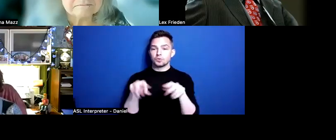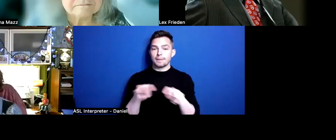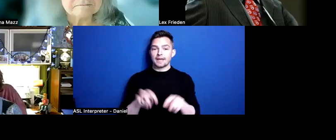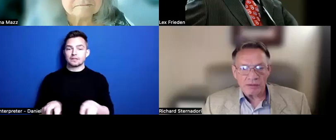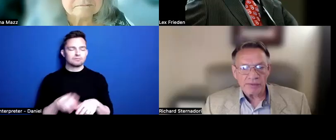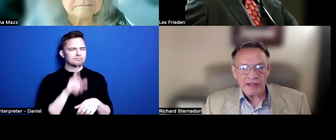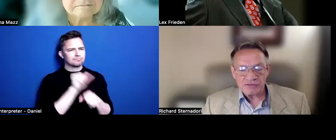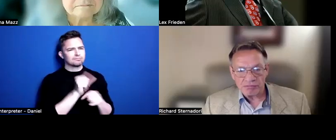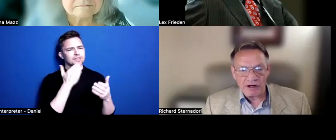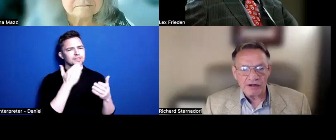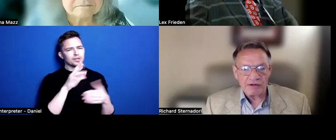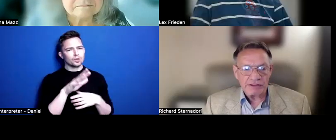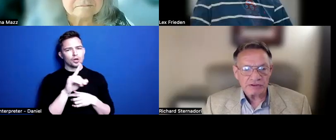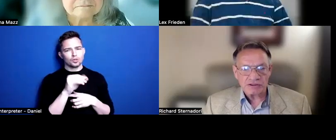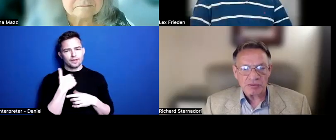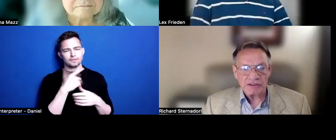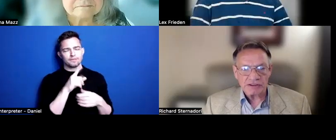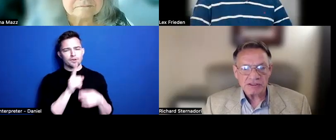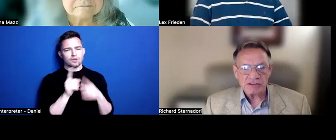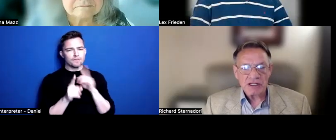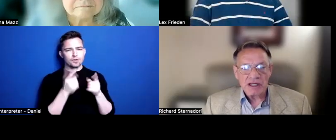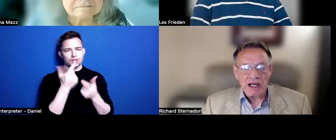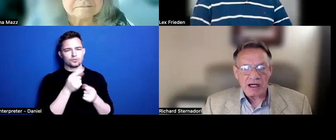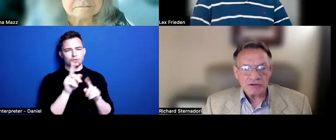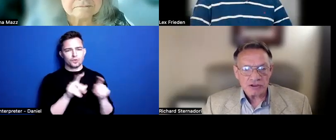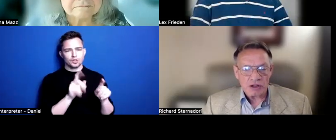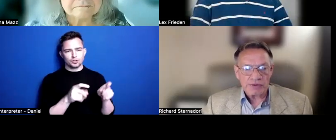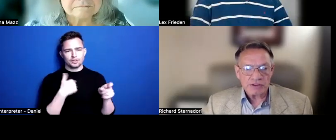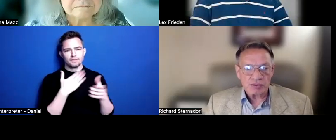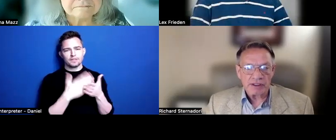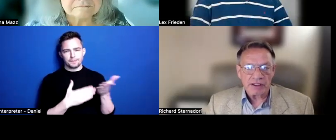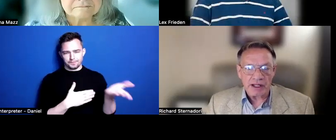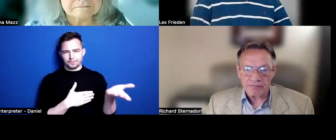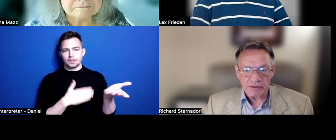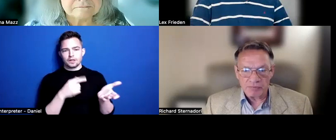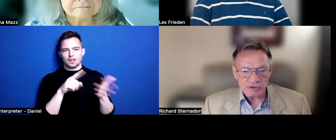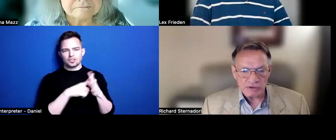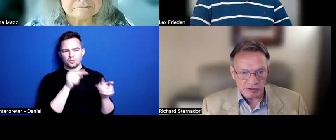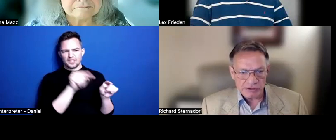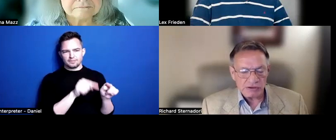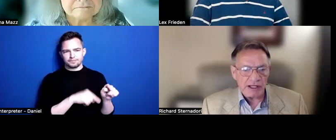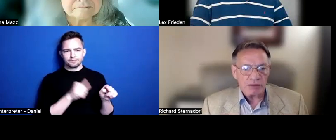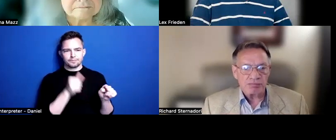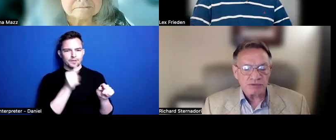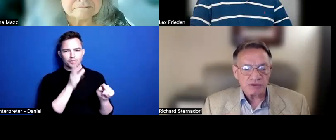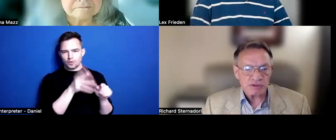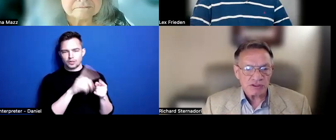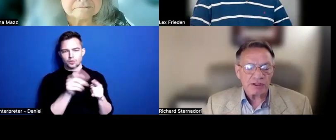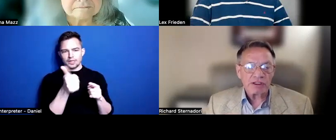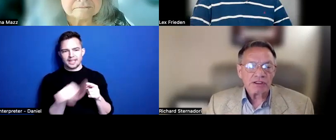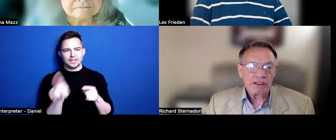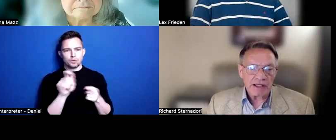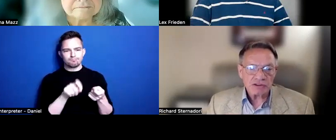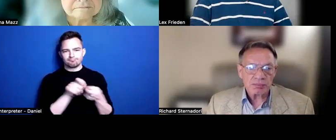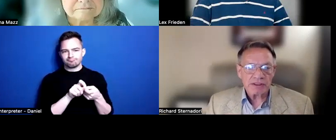you, Ricardo. And here we have some very, very interesting questions. I'll start with this one, and it wasn't directed to any